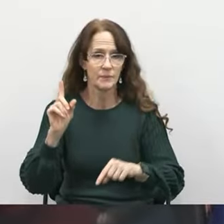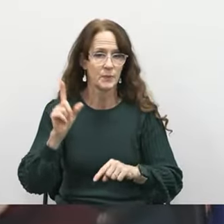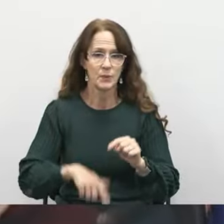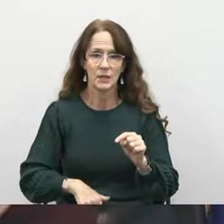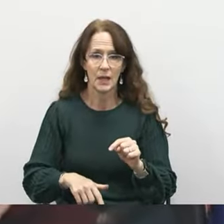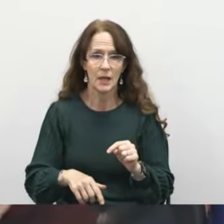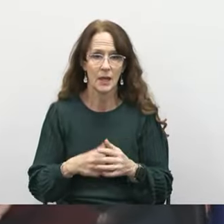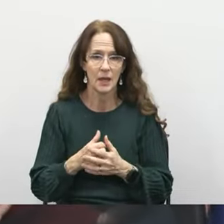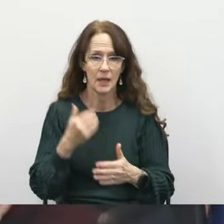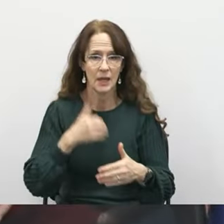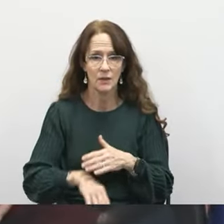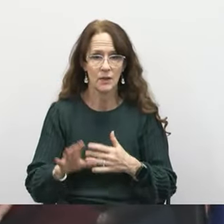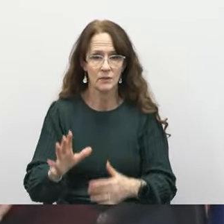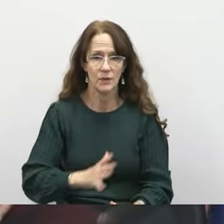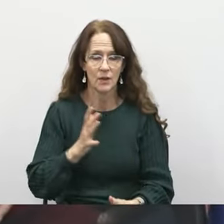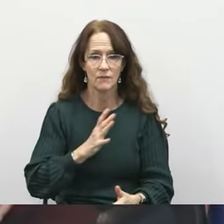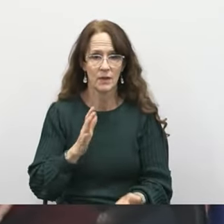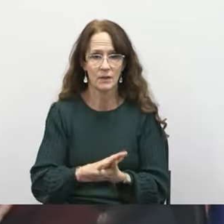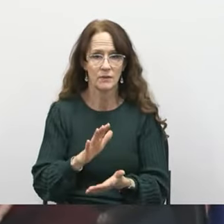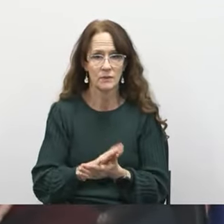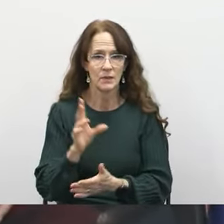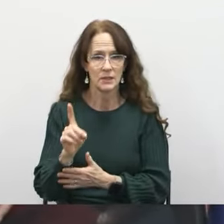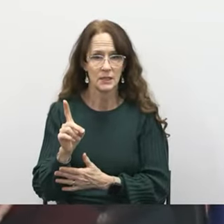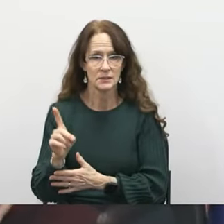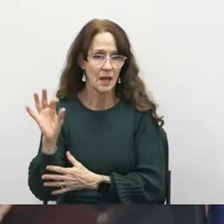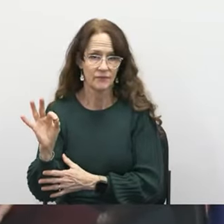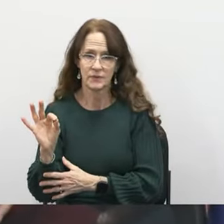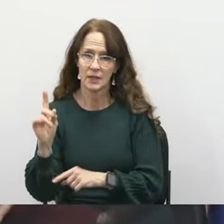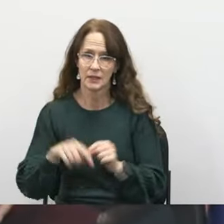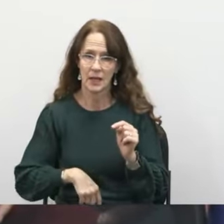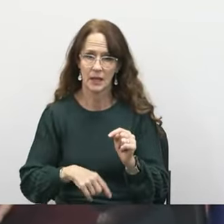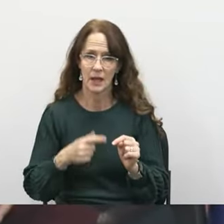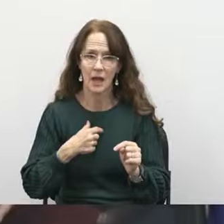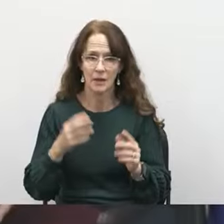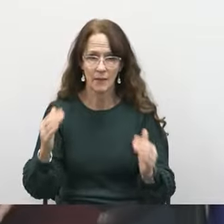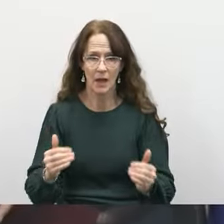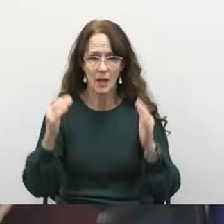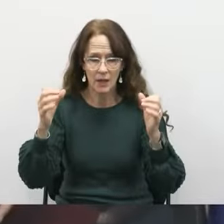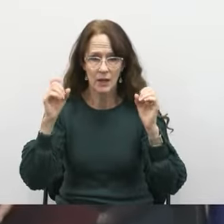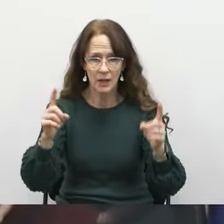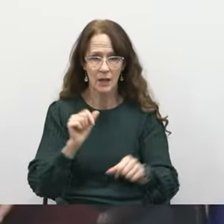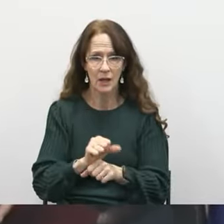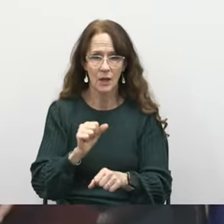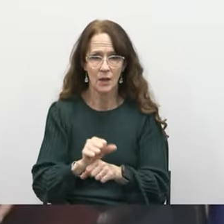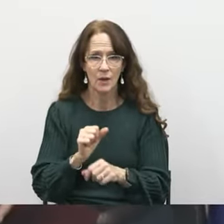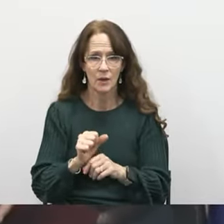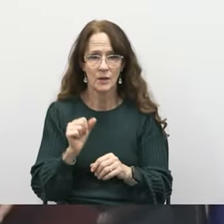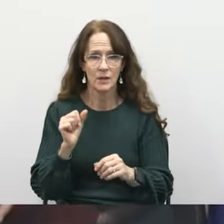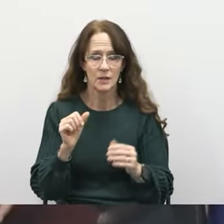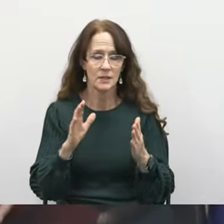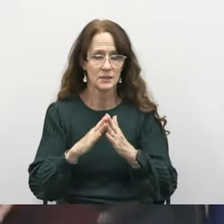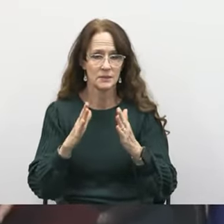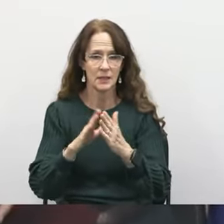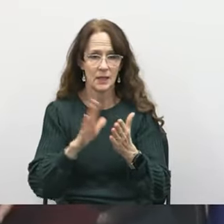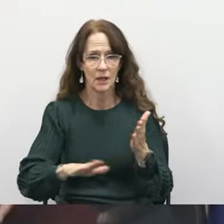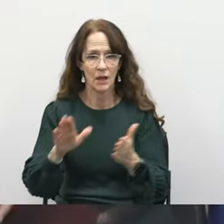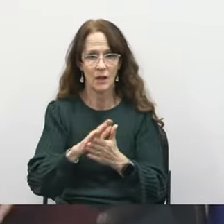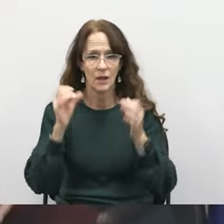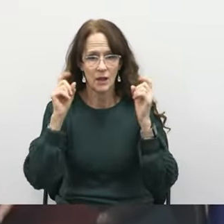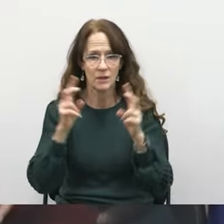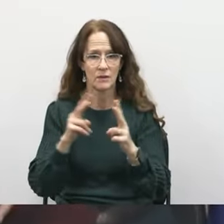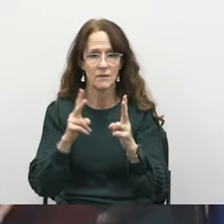into those nice fancy schools with those D's and F's, all right? So I come from higher ed. I work for Long Beach City College, so education is very,